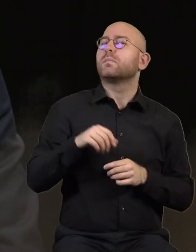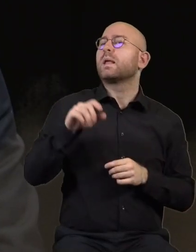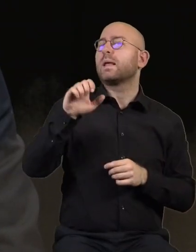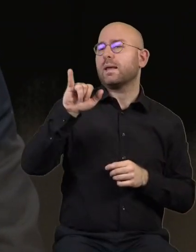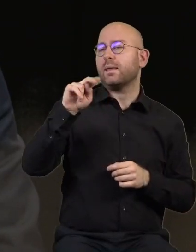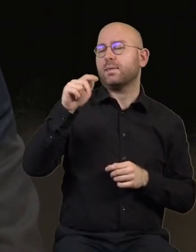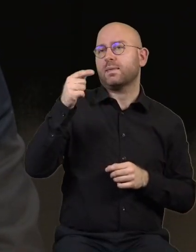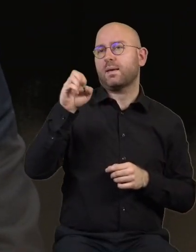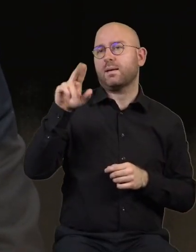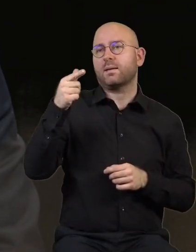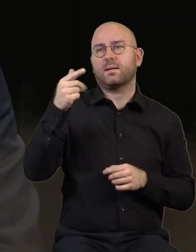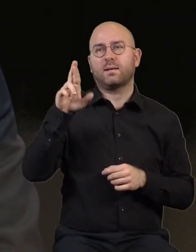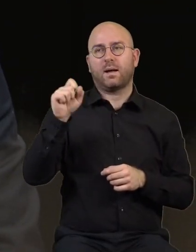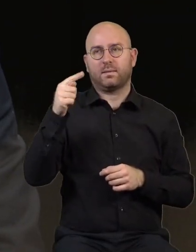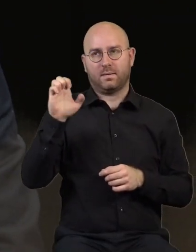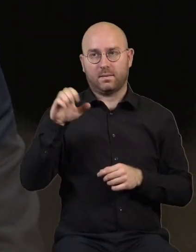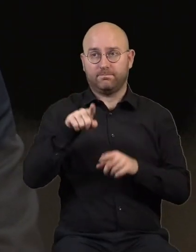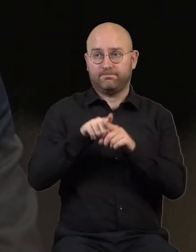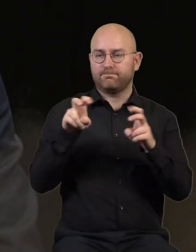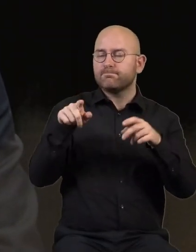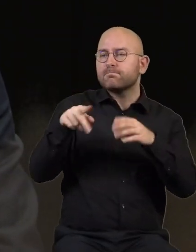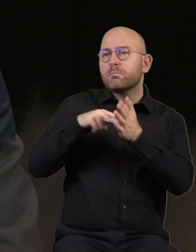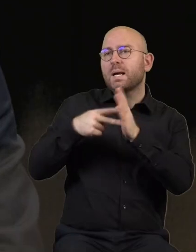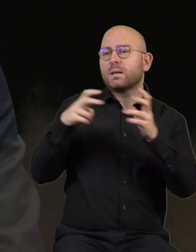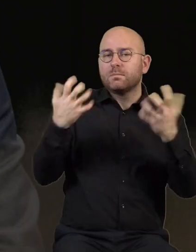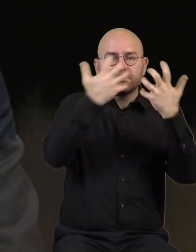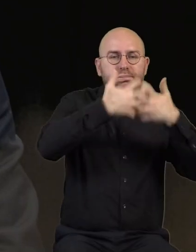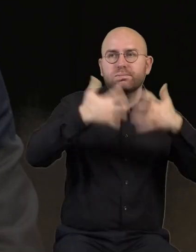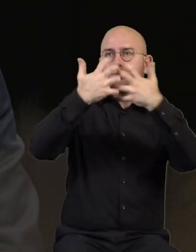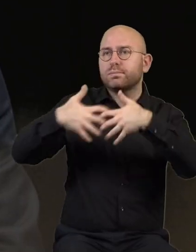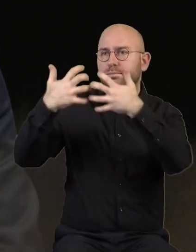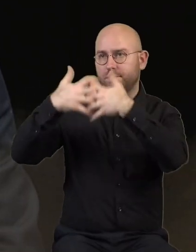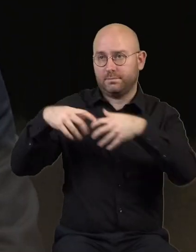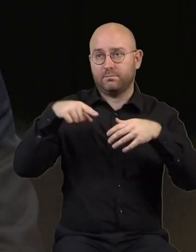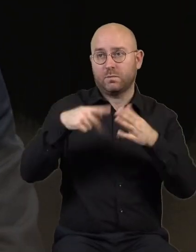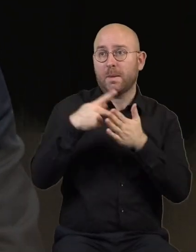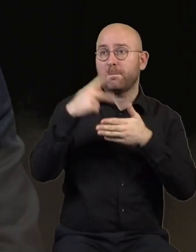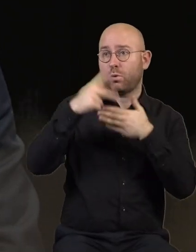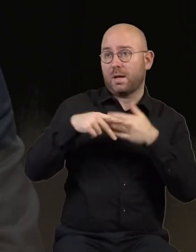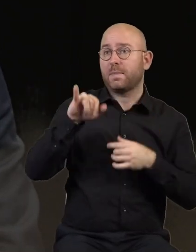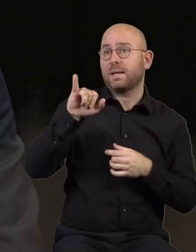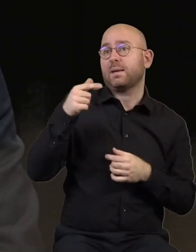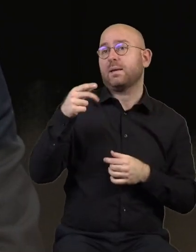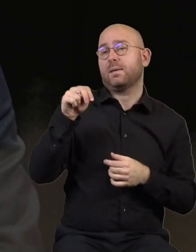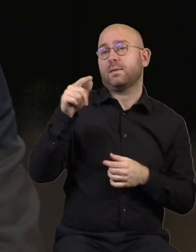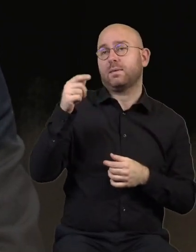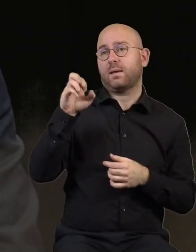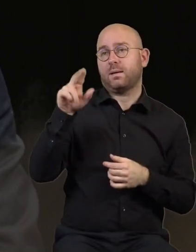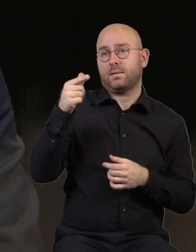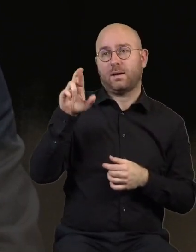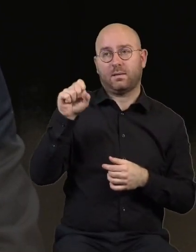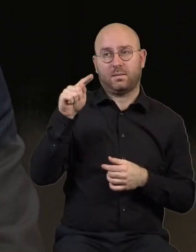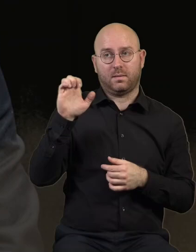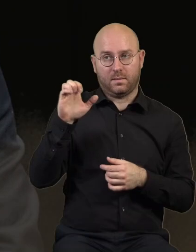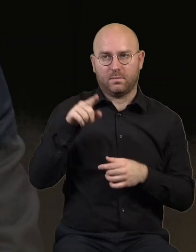combine different activities to achieve synergistic approach